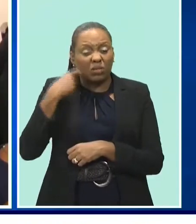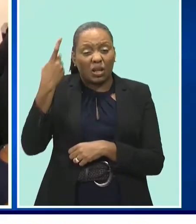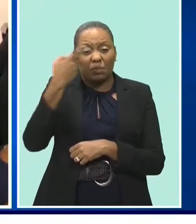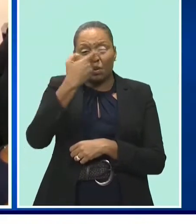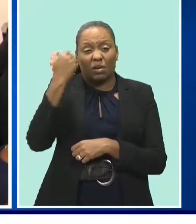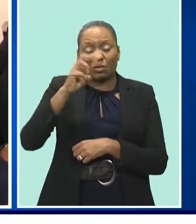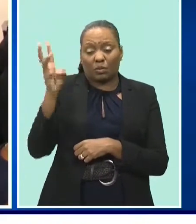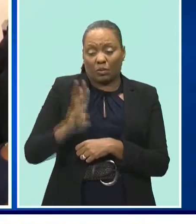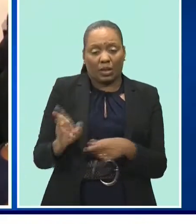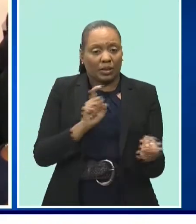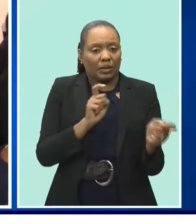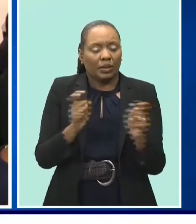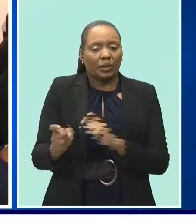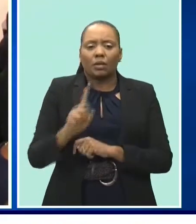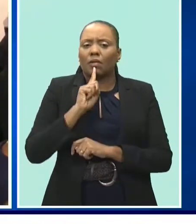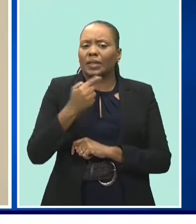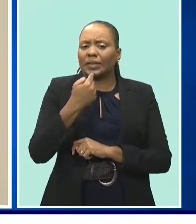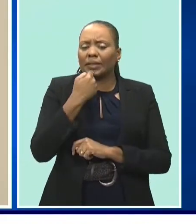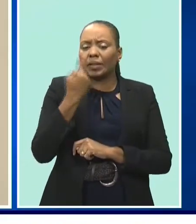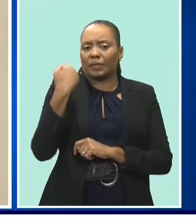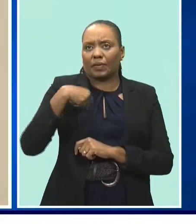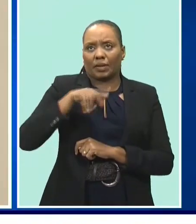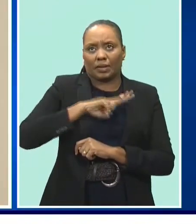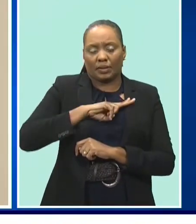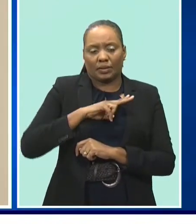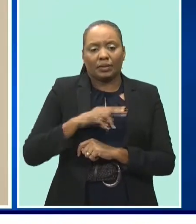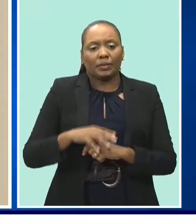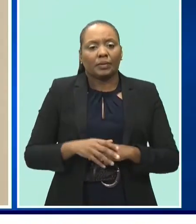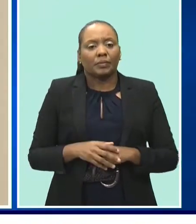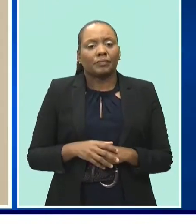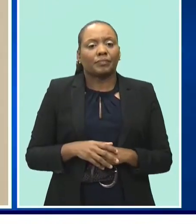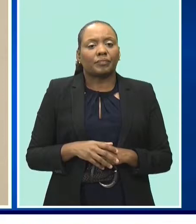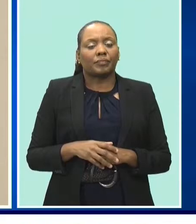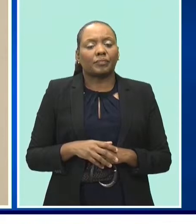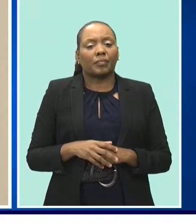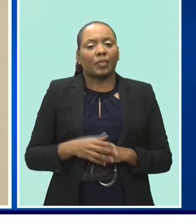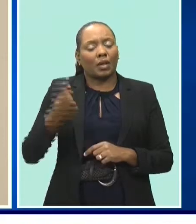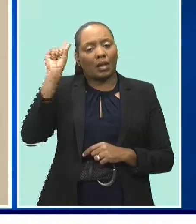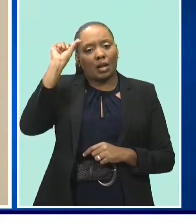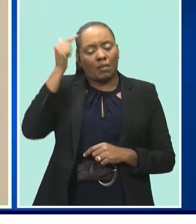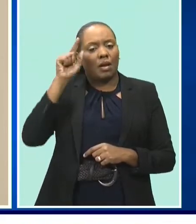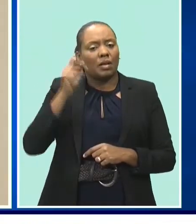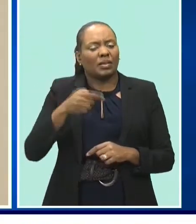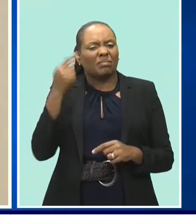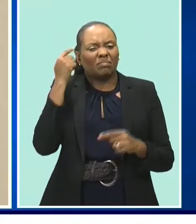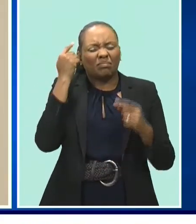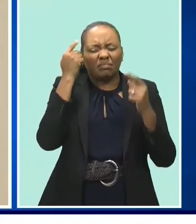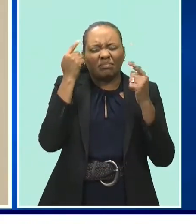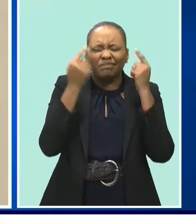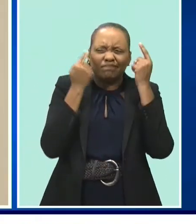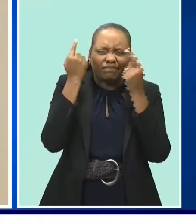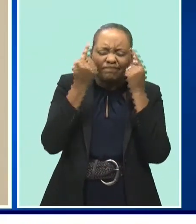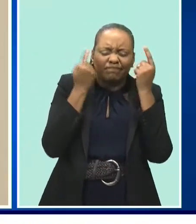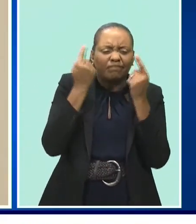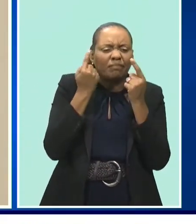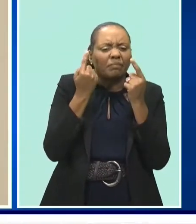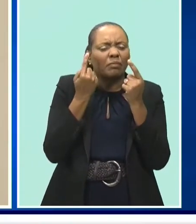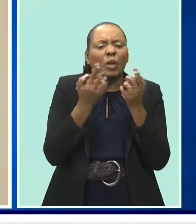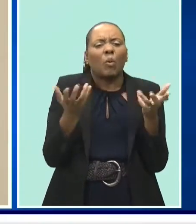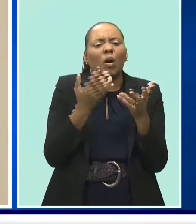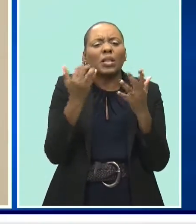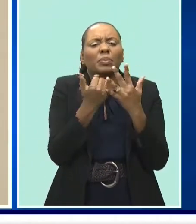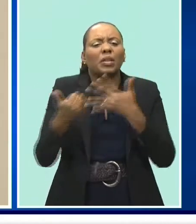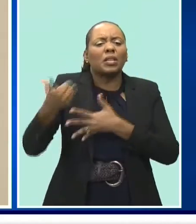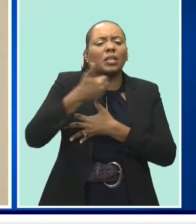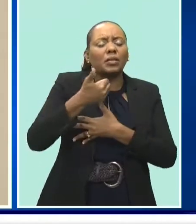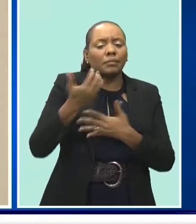had serious implications for Barbados, forcing government to reorient its priorities. Water and sanitation now have the